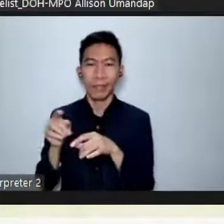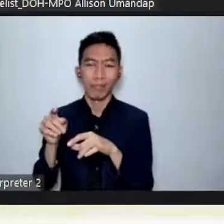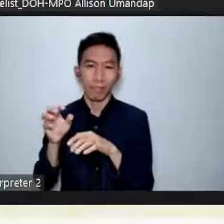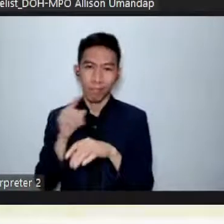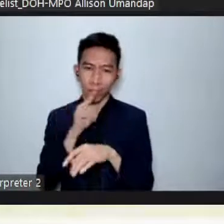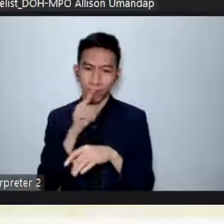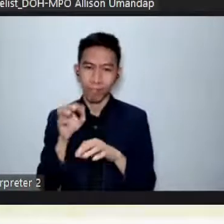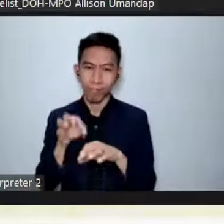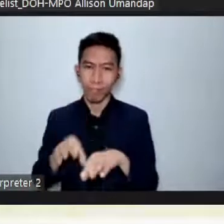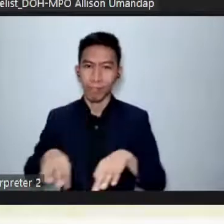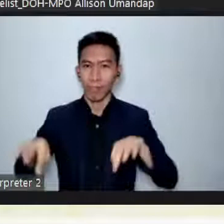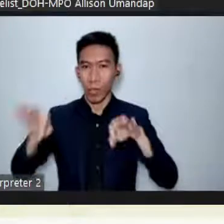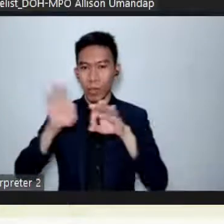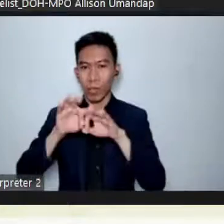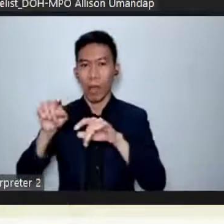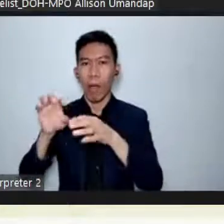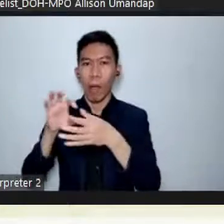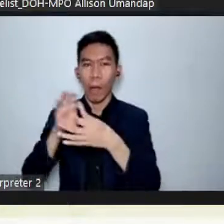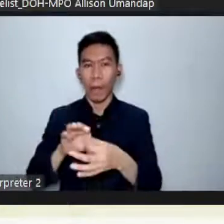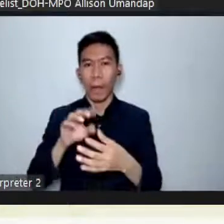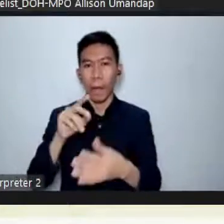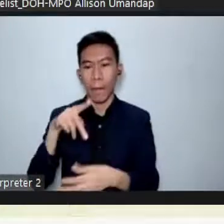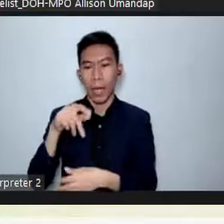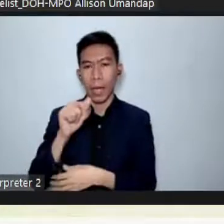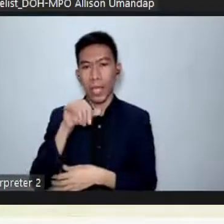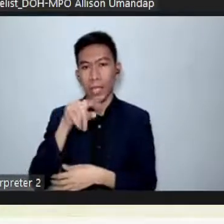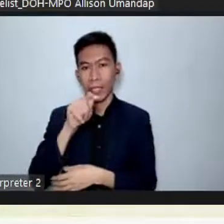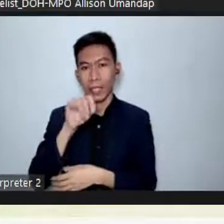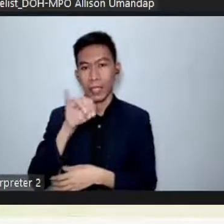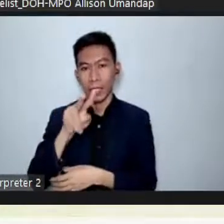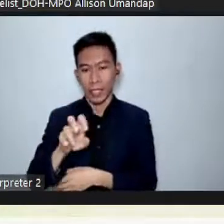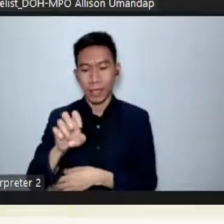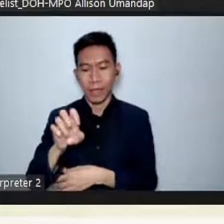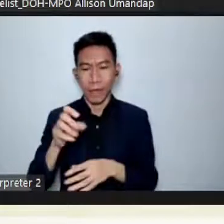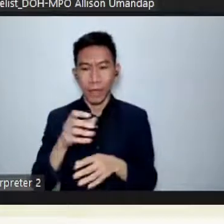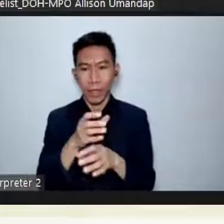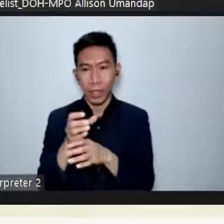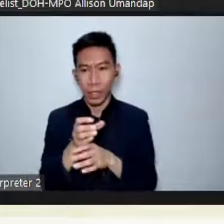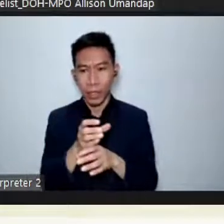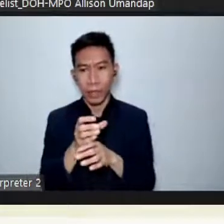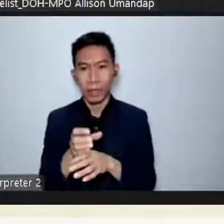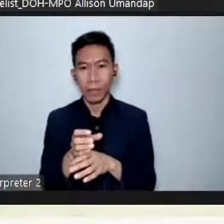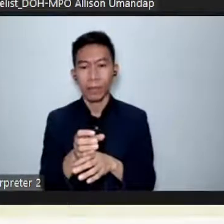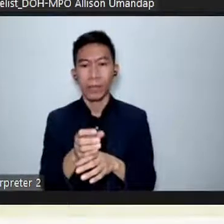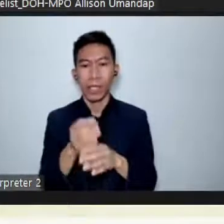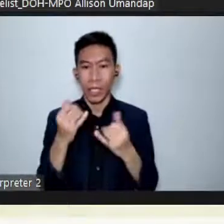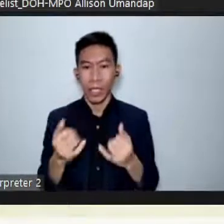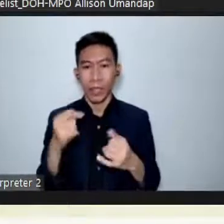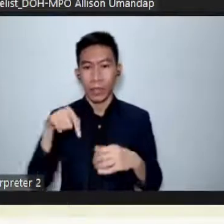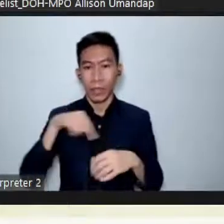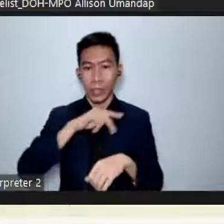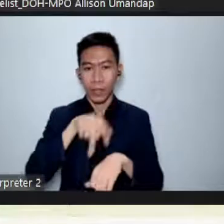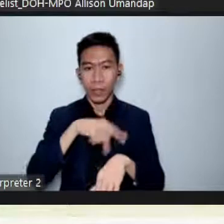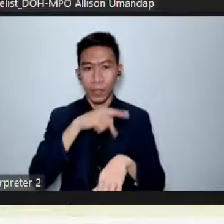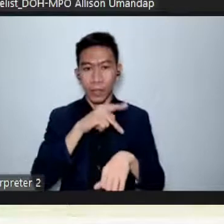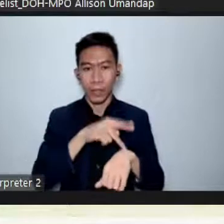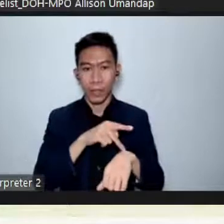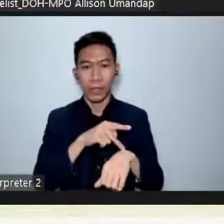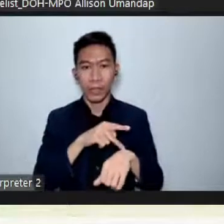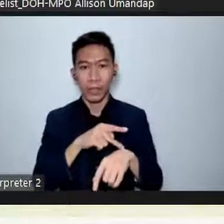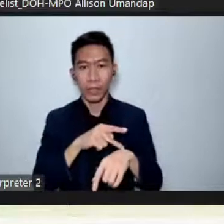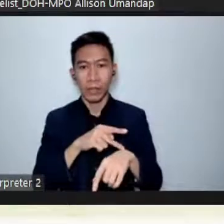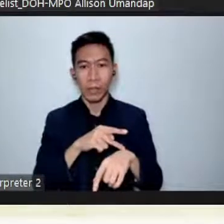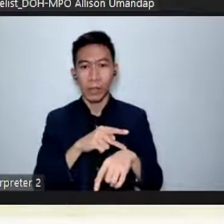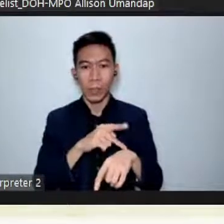under this banner of palliative care. And sad to say that in this country,